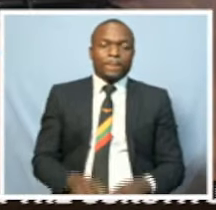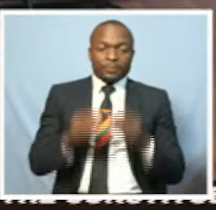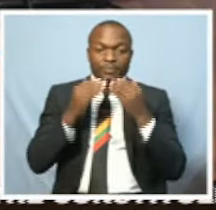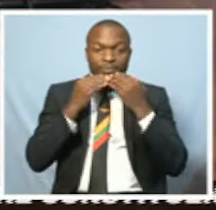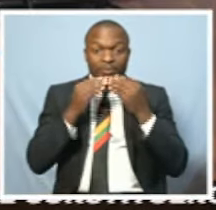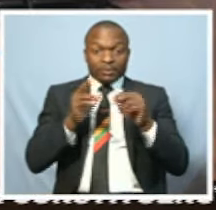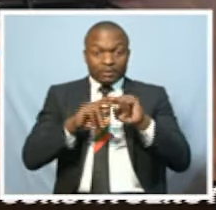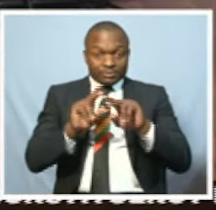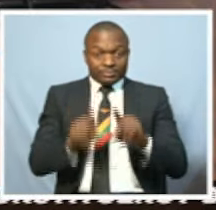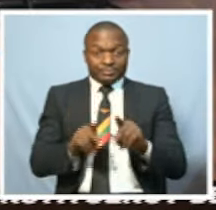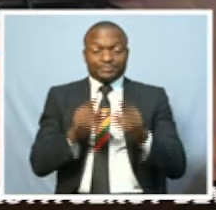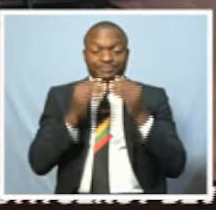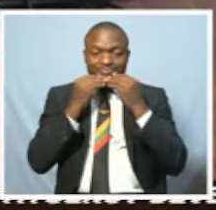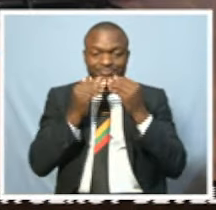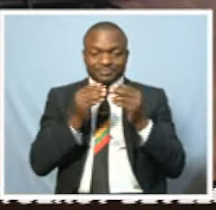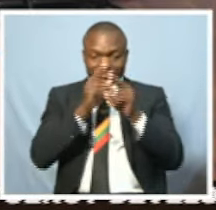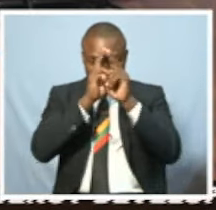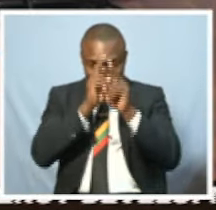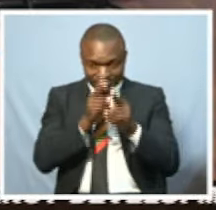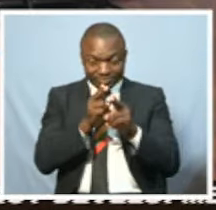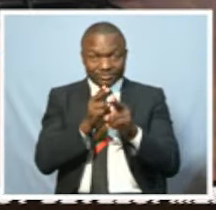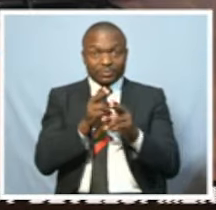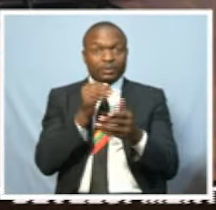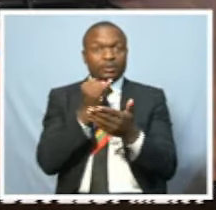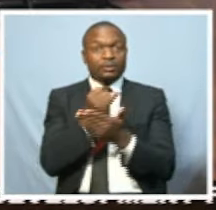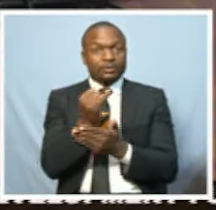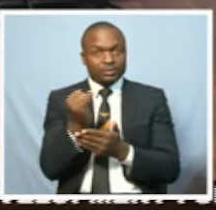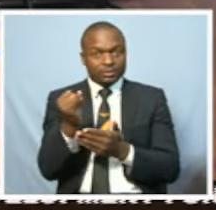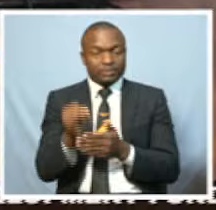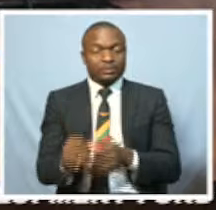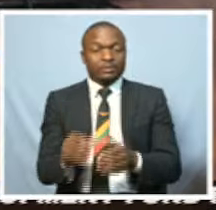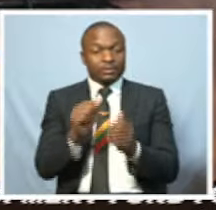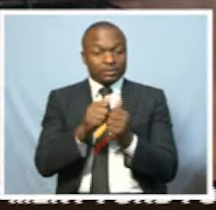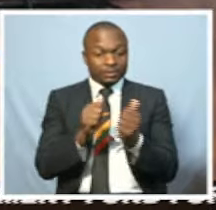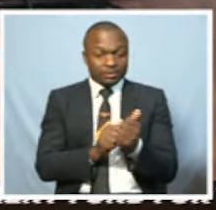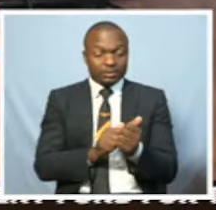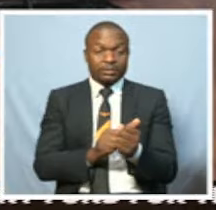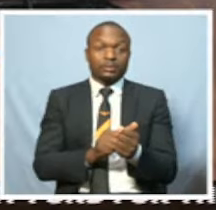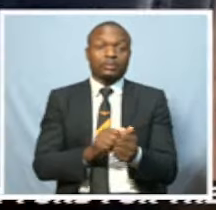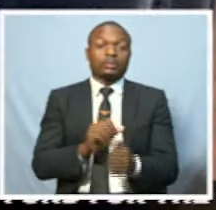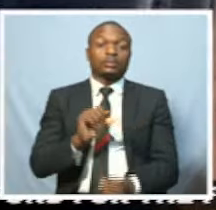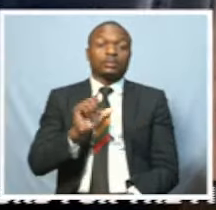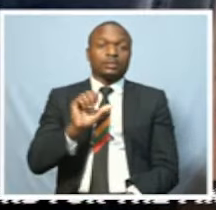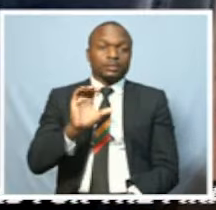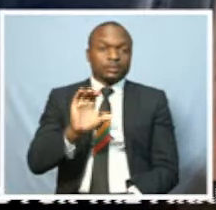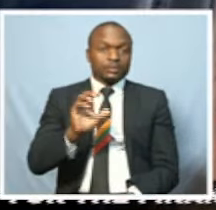Thank you, Chair. Thank you, Honorable. The issue about Chambre is that